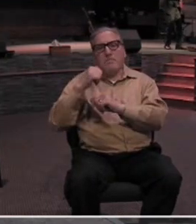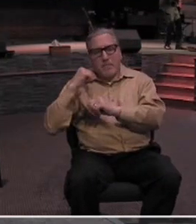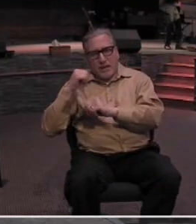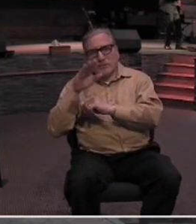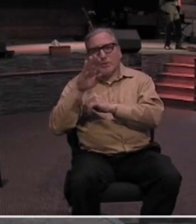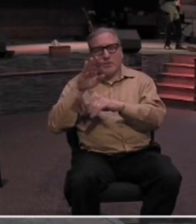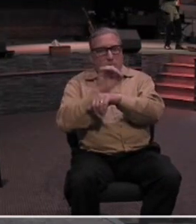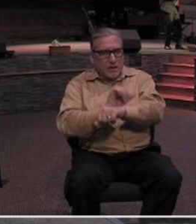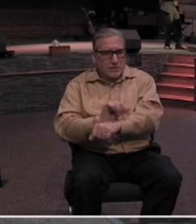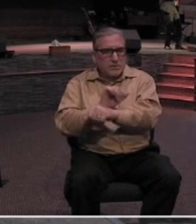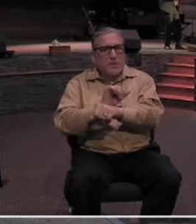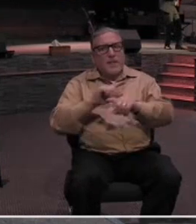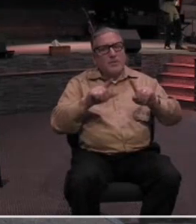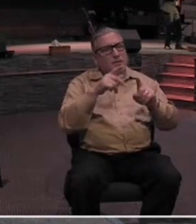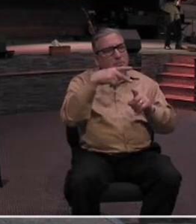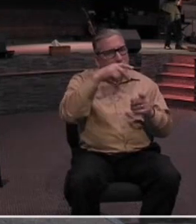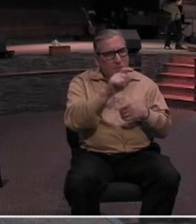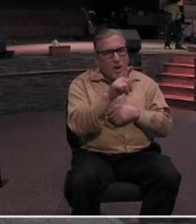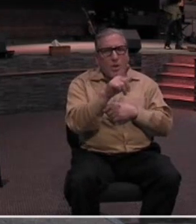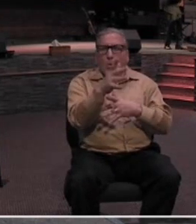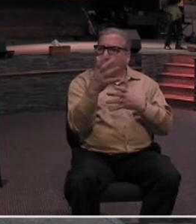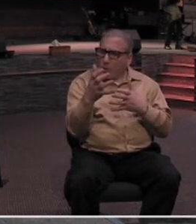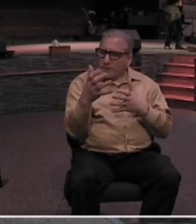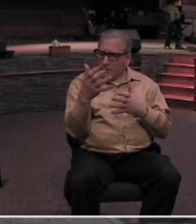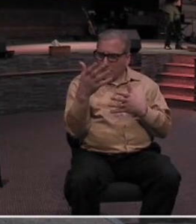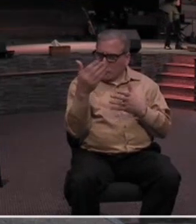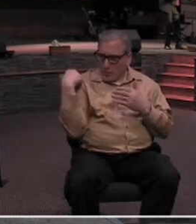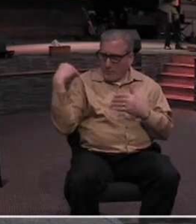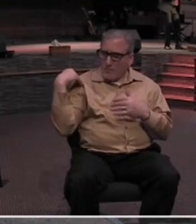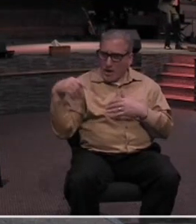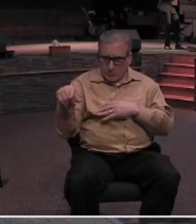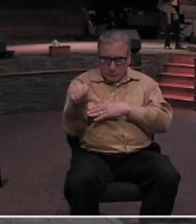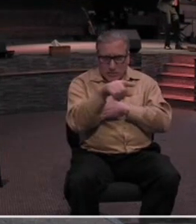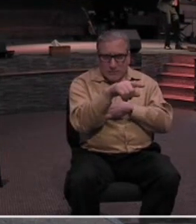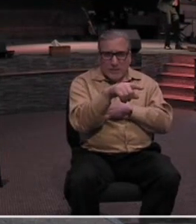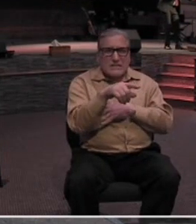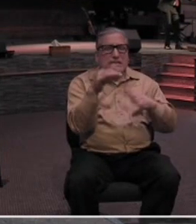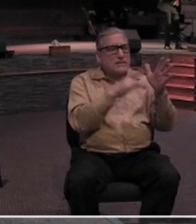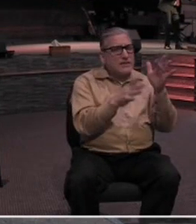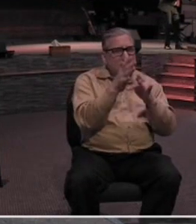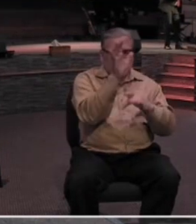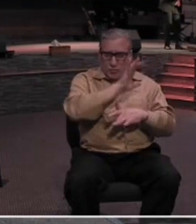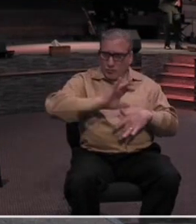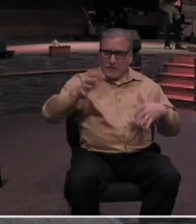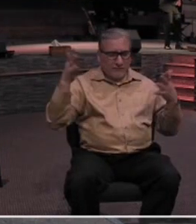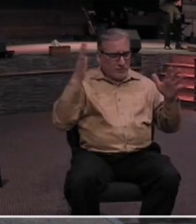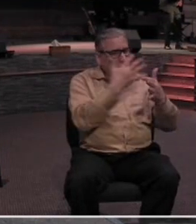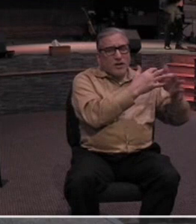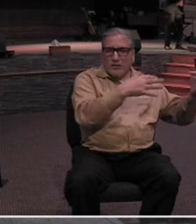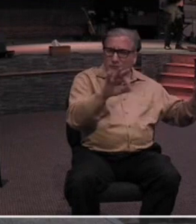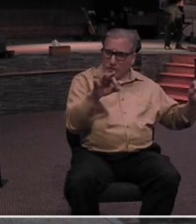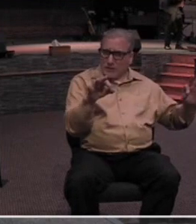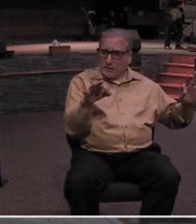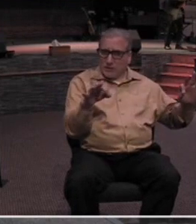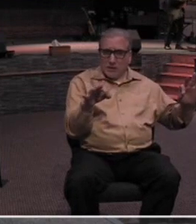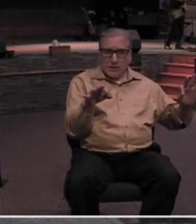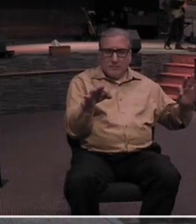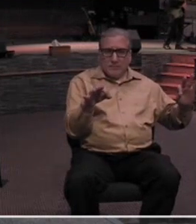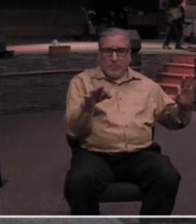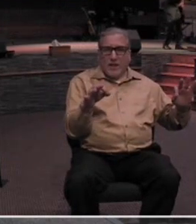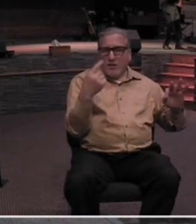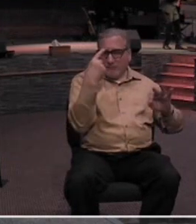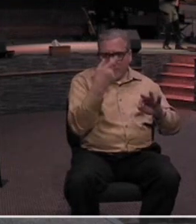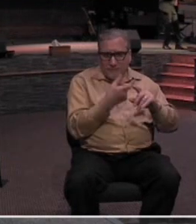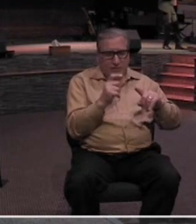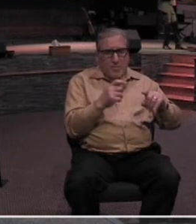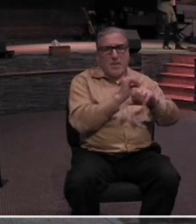Paul wanted them to understand and to be reminded that Jesus Christ has set them free from the bondage of sin